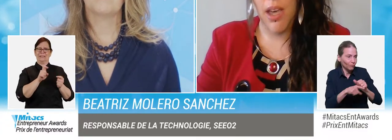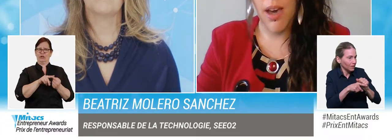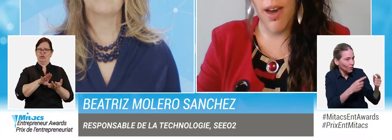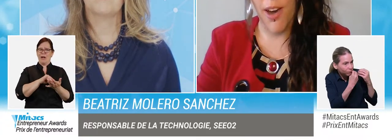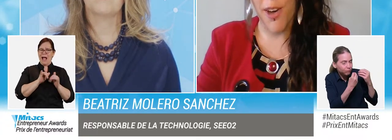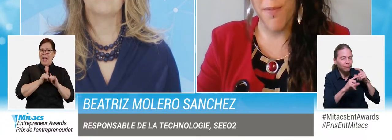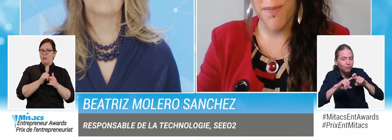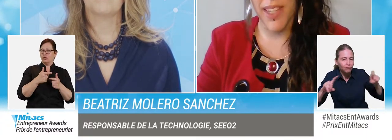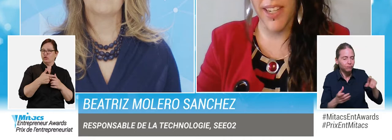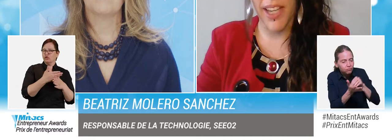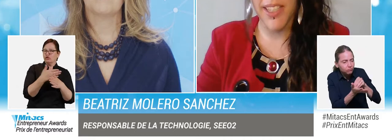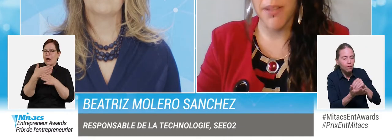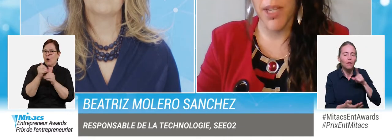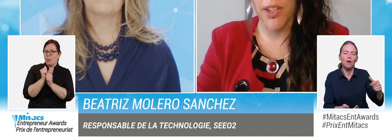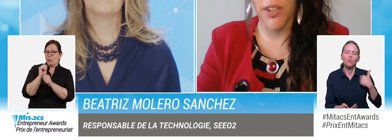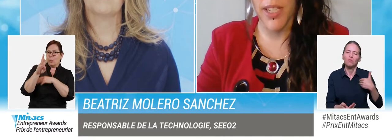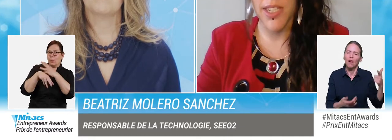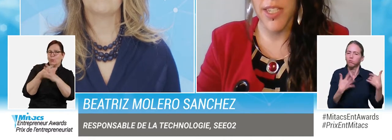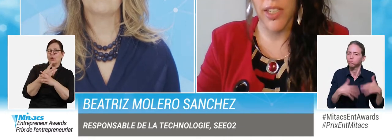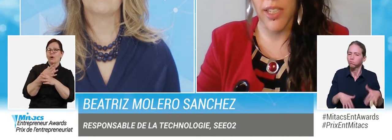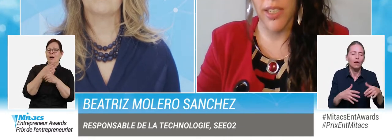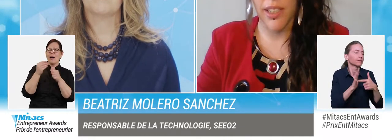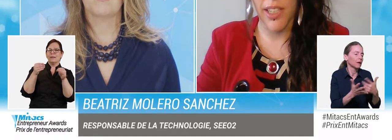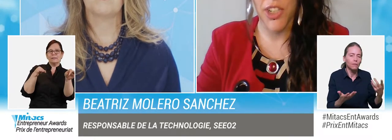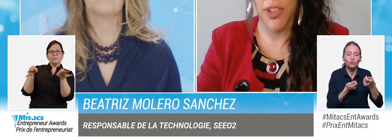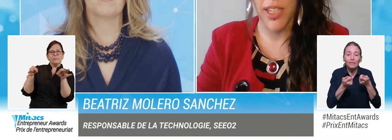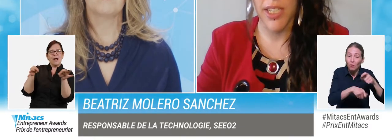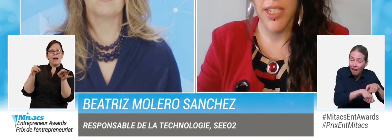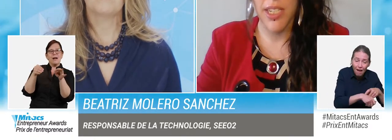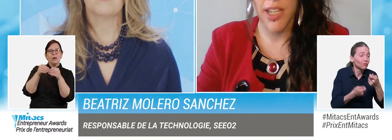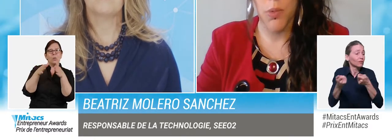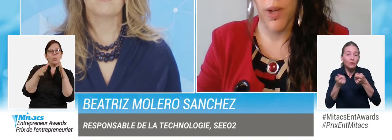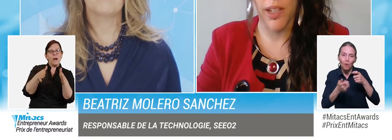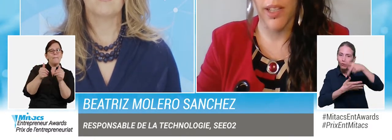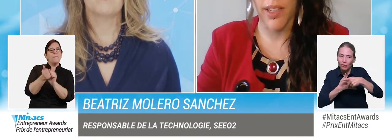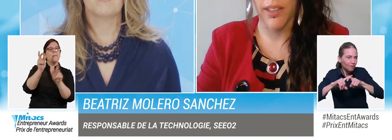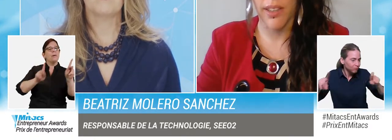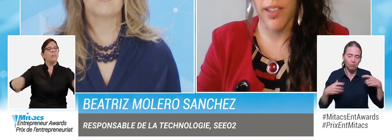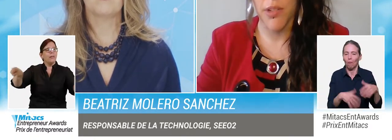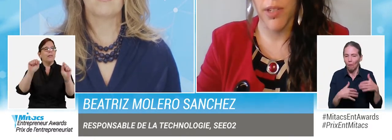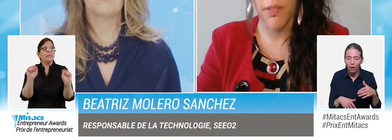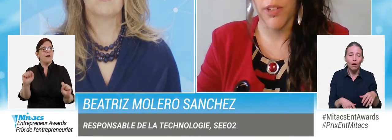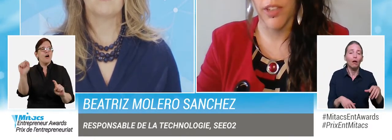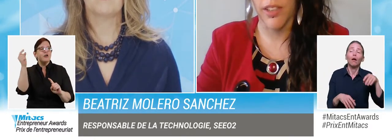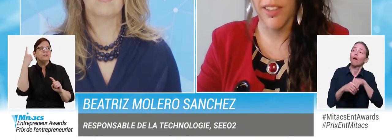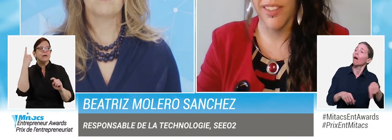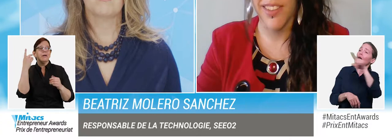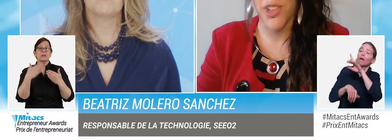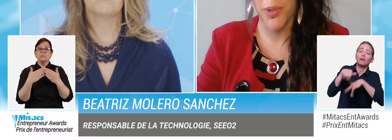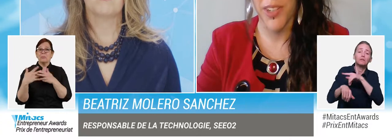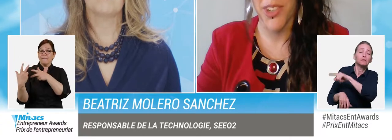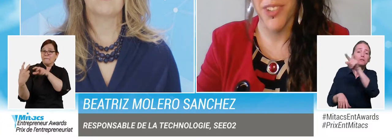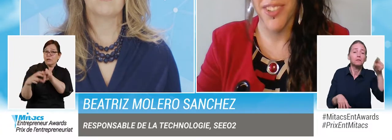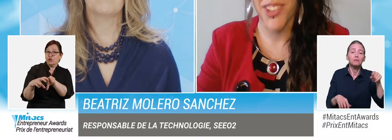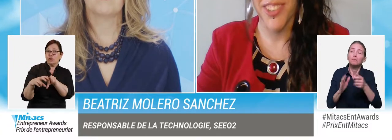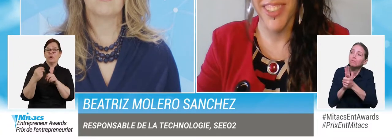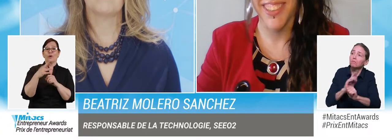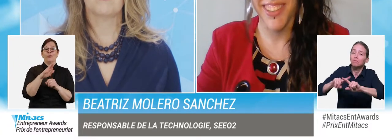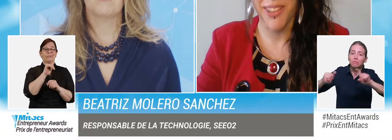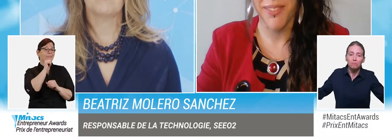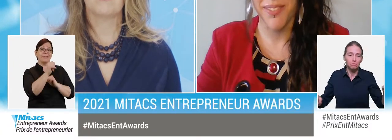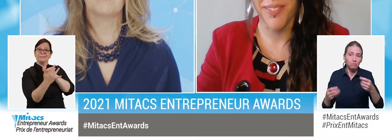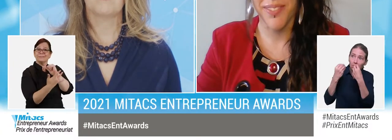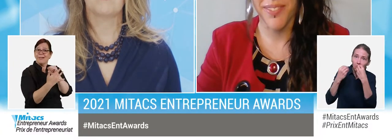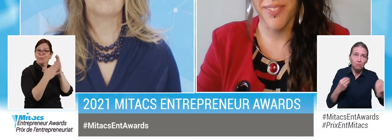that in academia you don't necessarily get trained as well and get us ready for this entrepreneurial